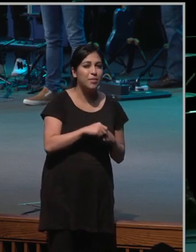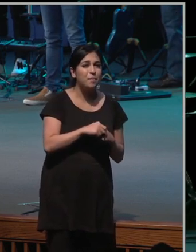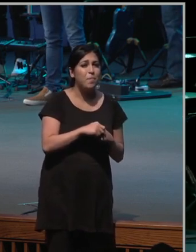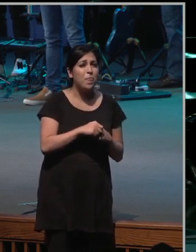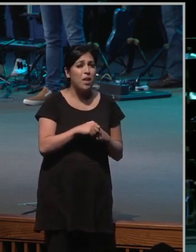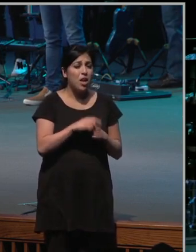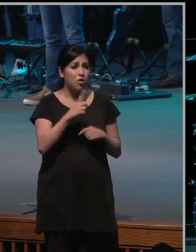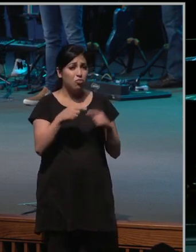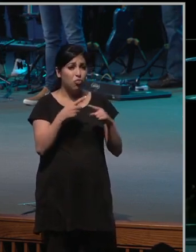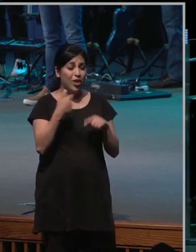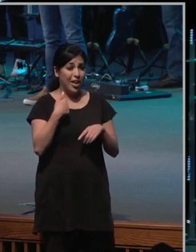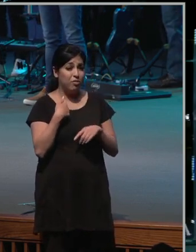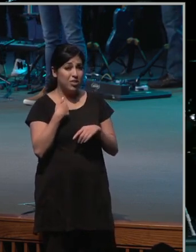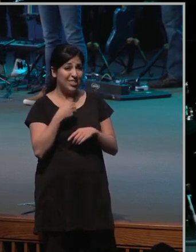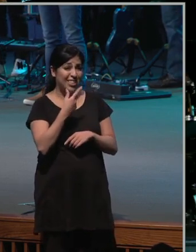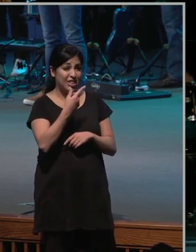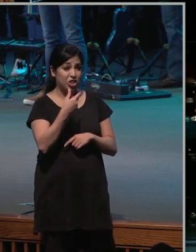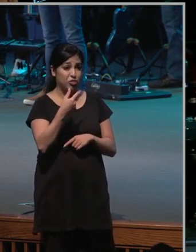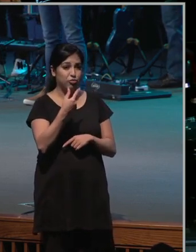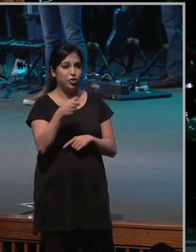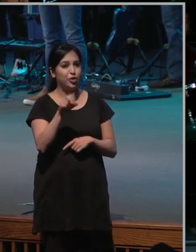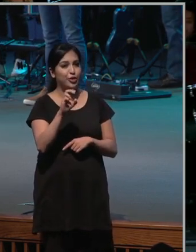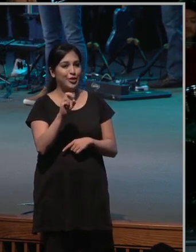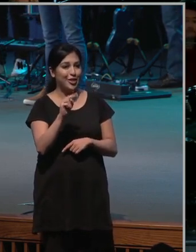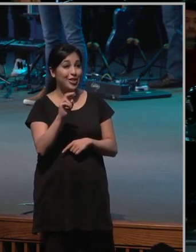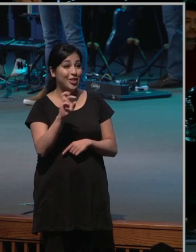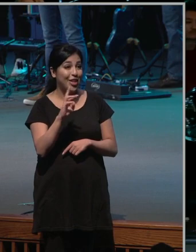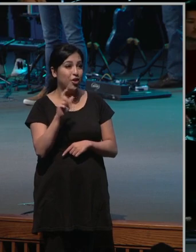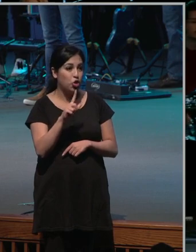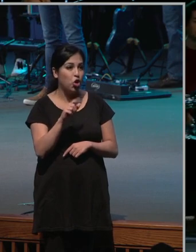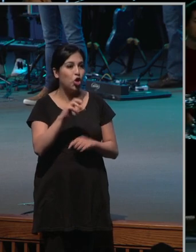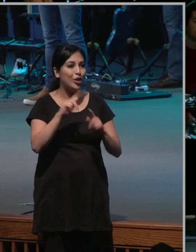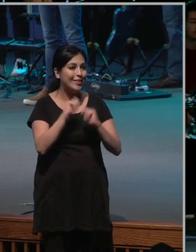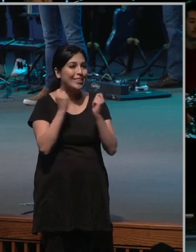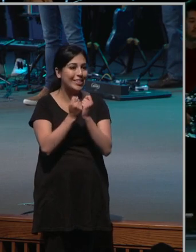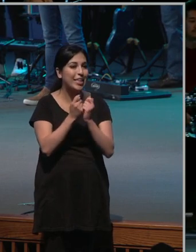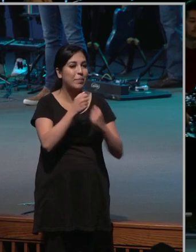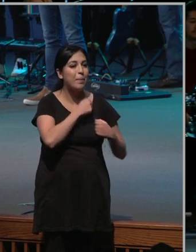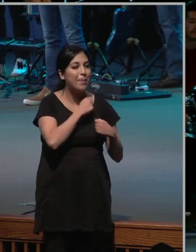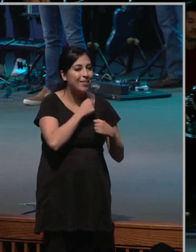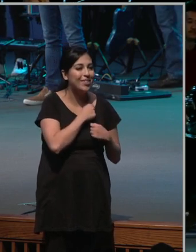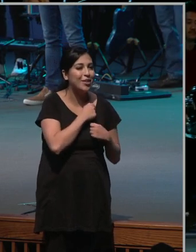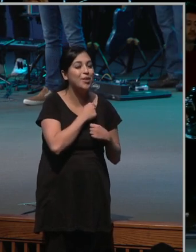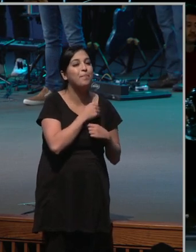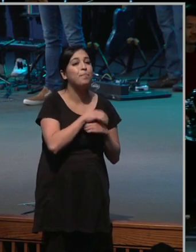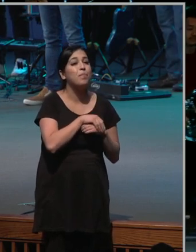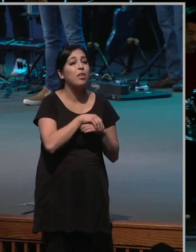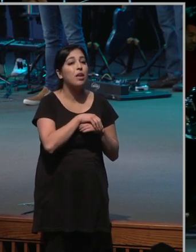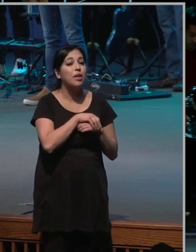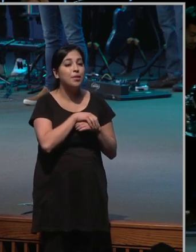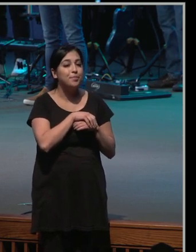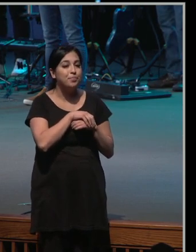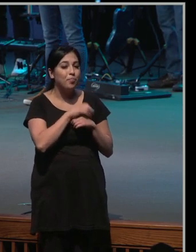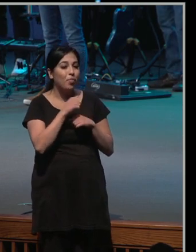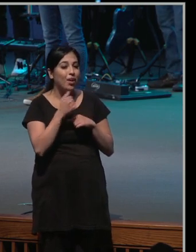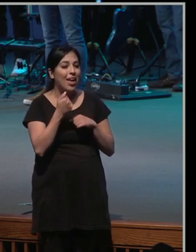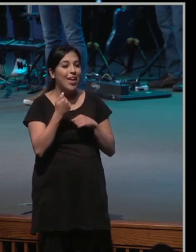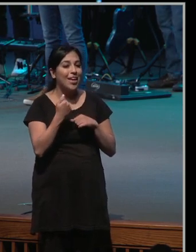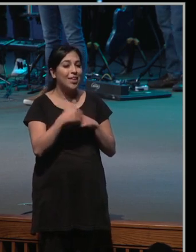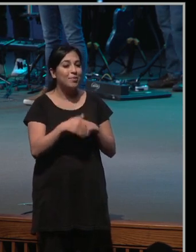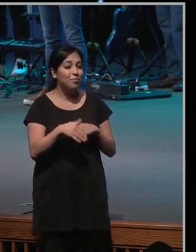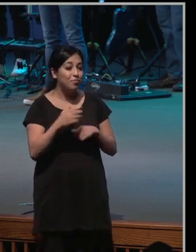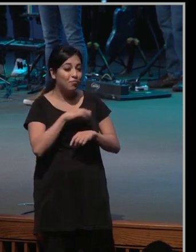was on the Inspector General team, and the IG team's mission was to conduct no-notice operational readiness